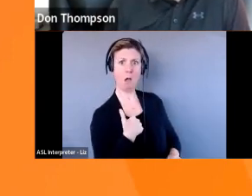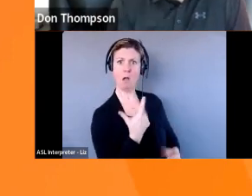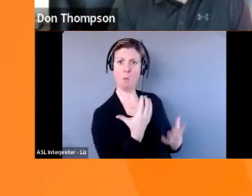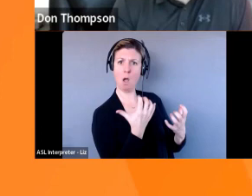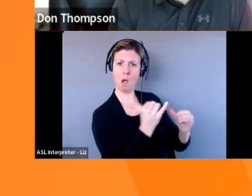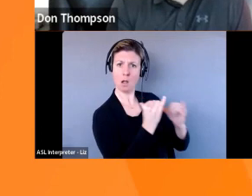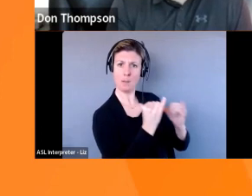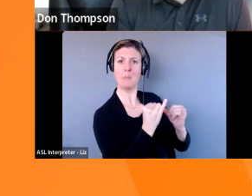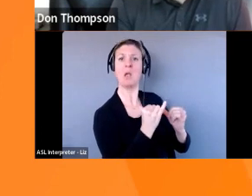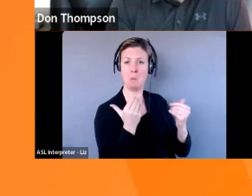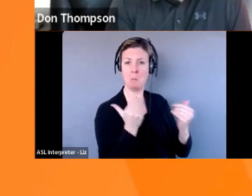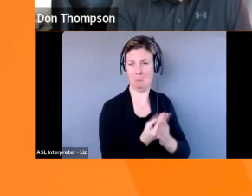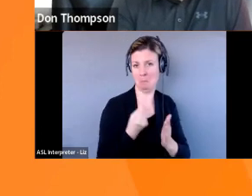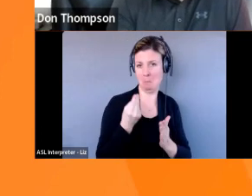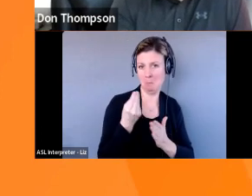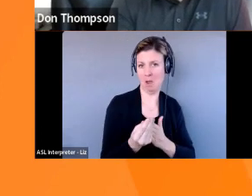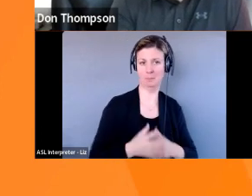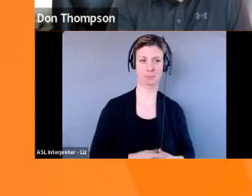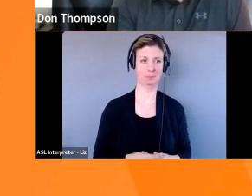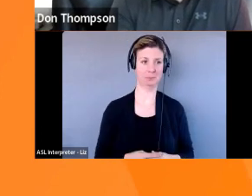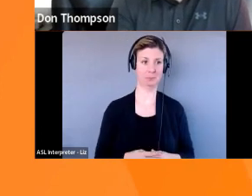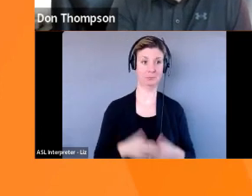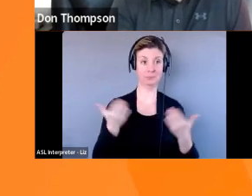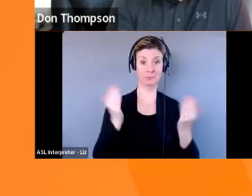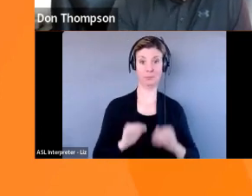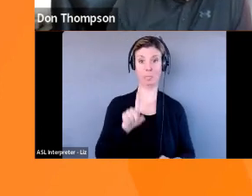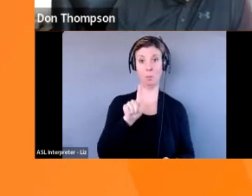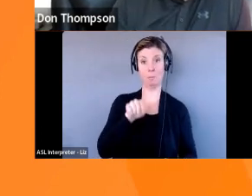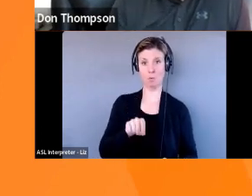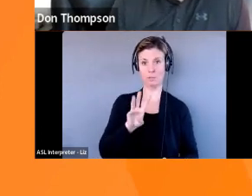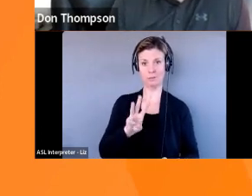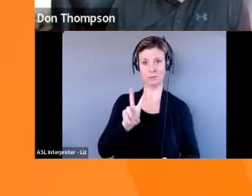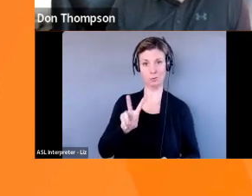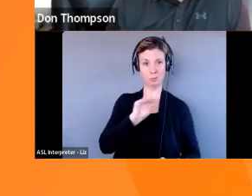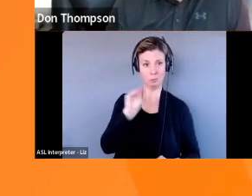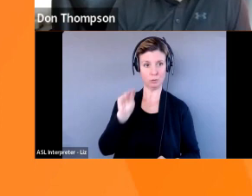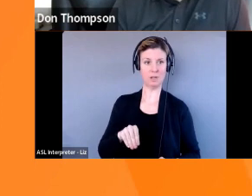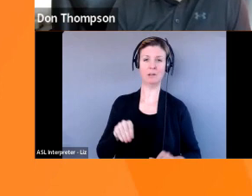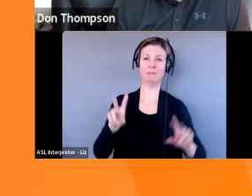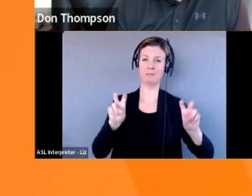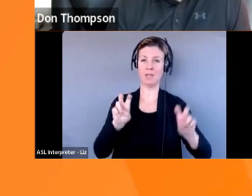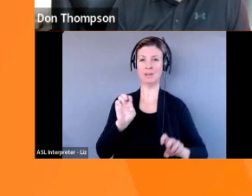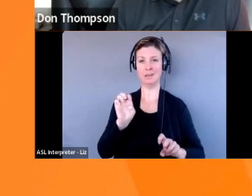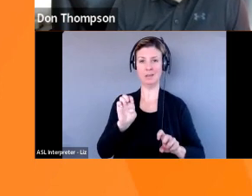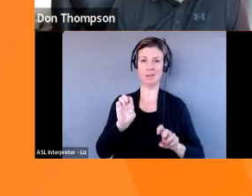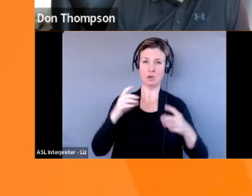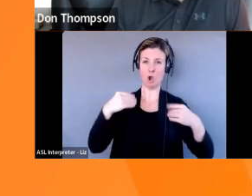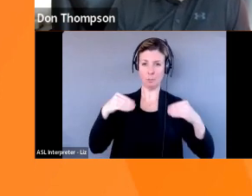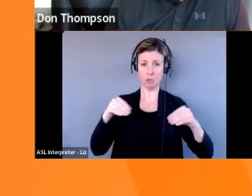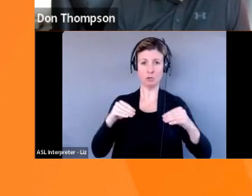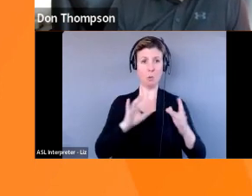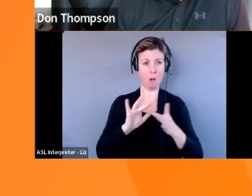people. Okay. On average, only 1.62% of e-commerce website visitors convert into a purchase.